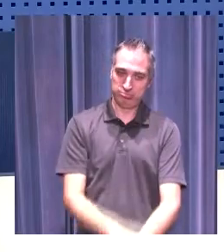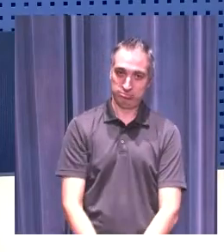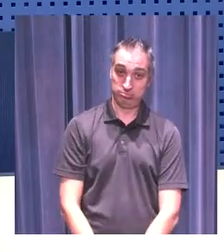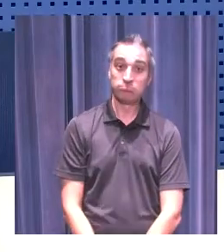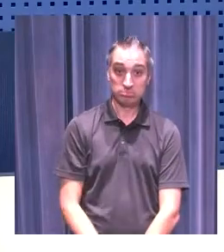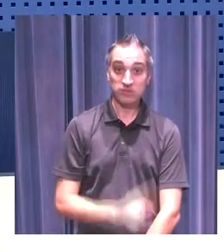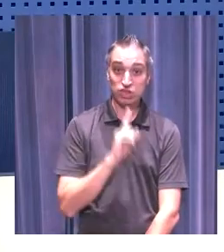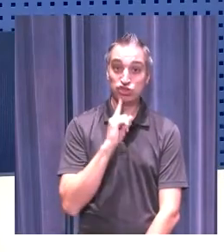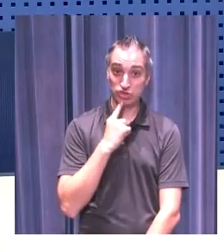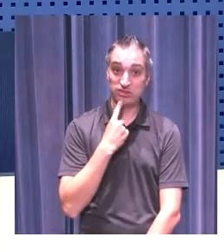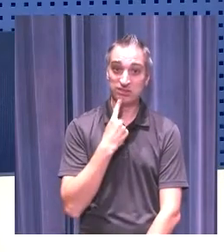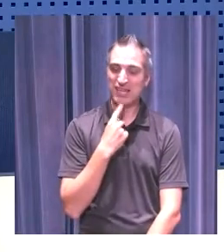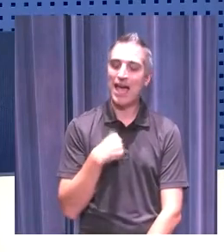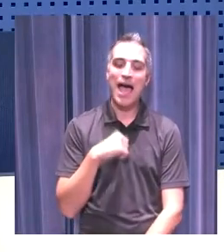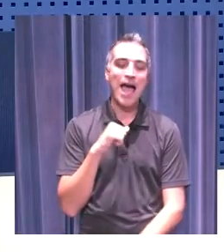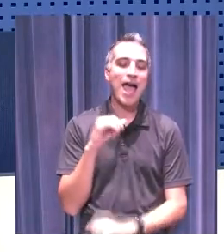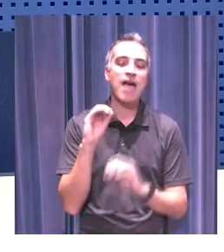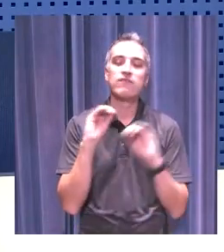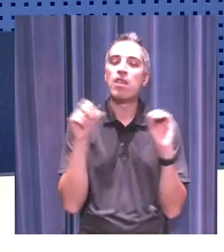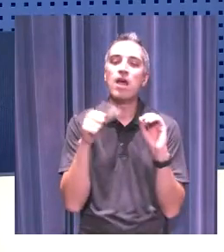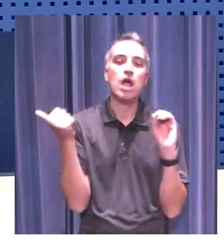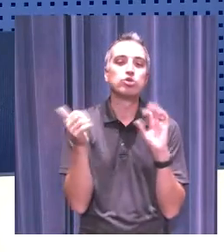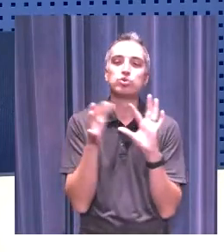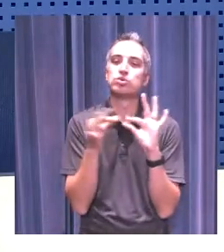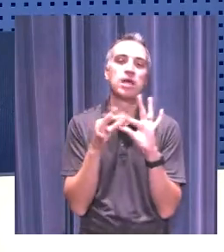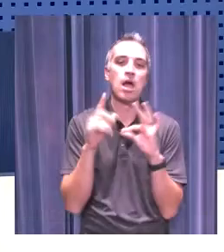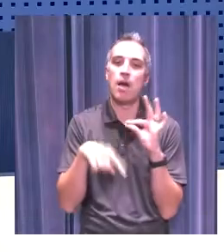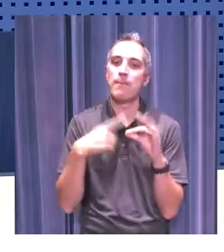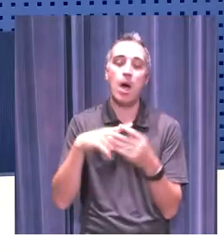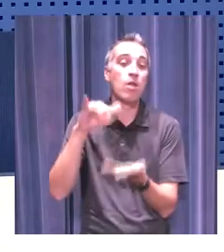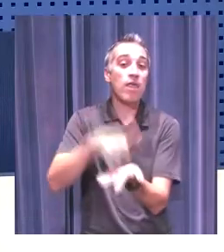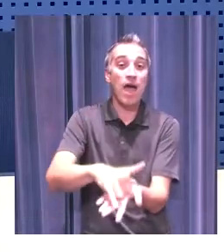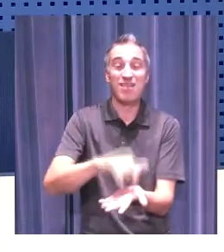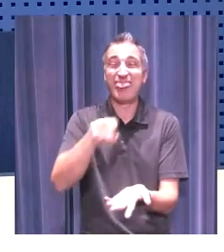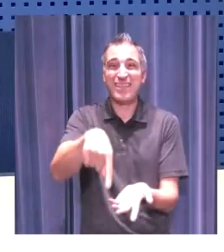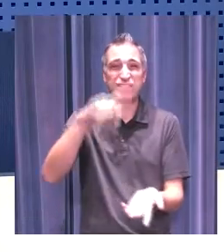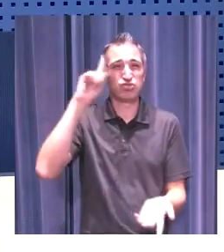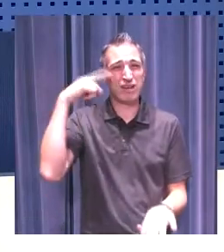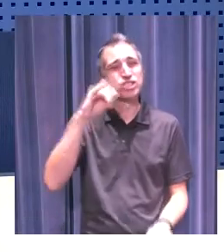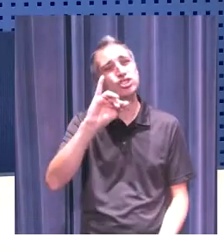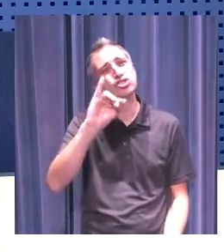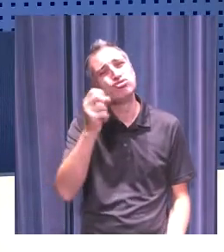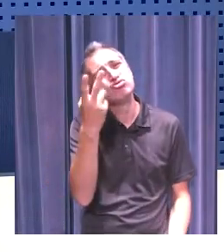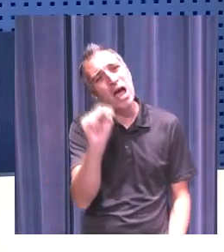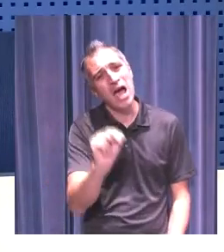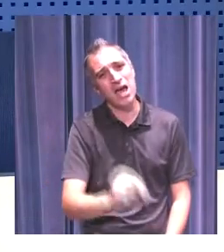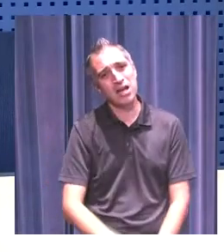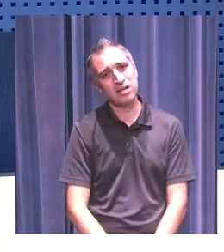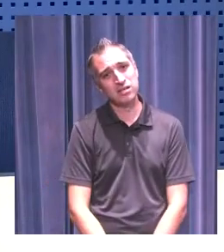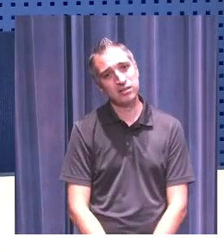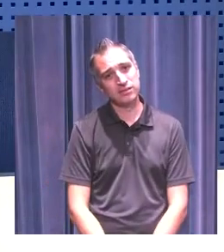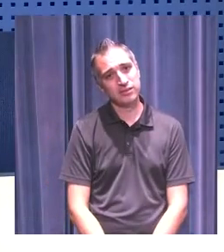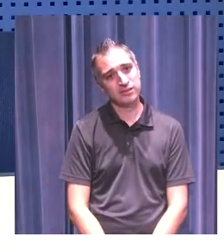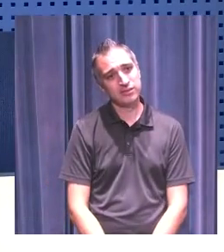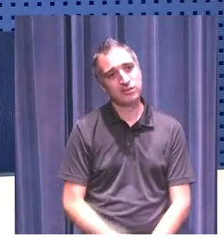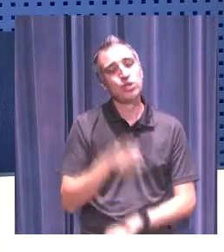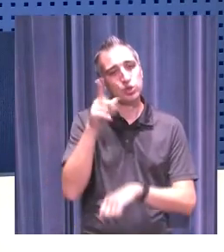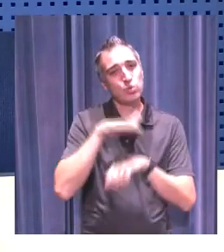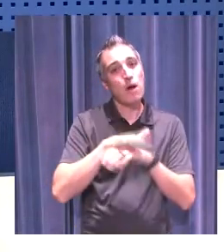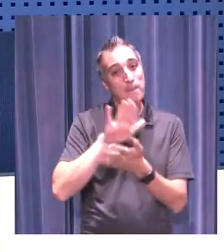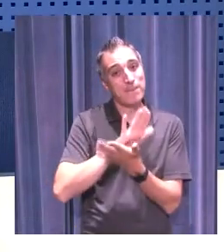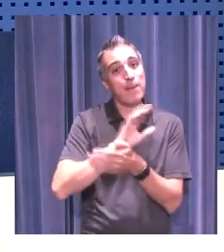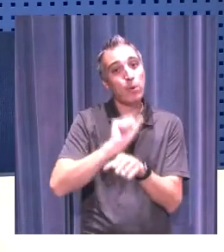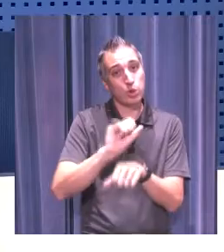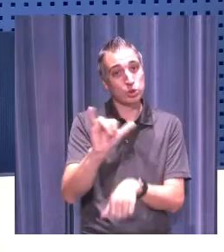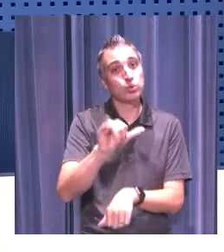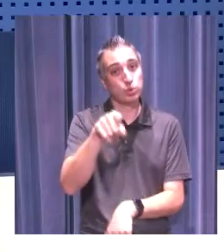I'm serious. I don't have anything else to say about it, man. This is crazy. John, you on paperwork too.